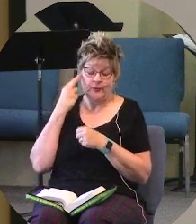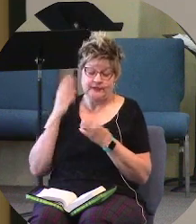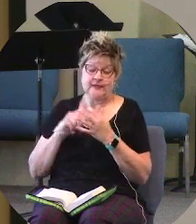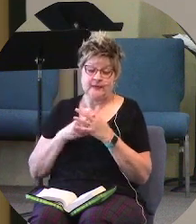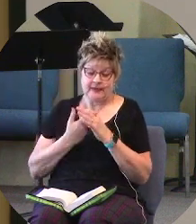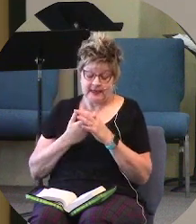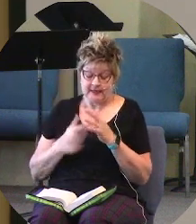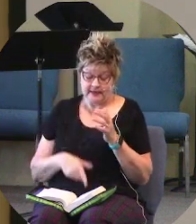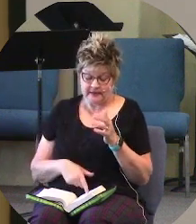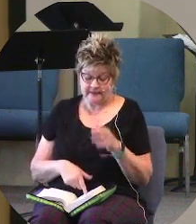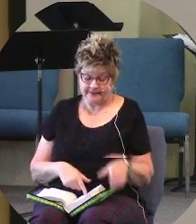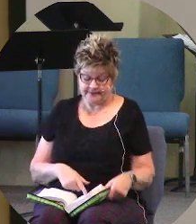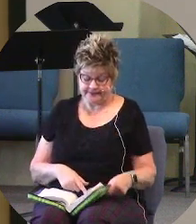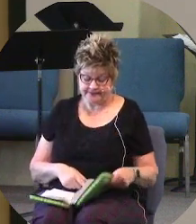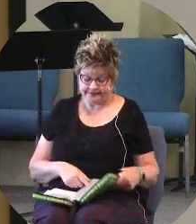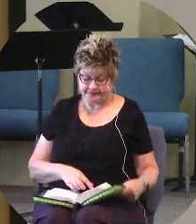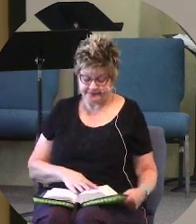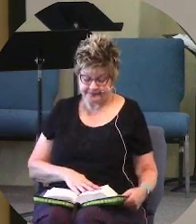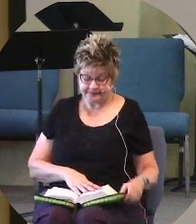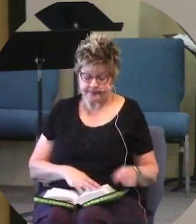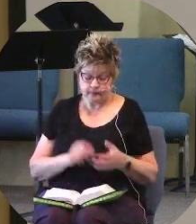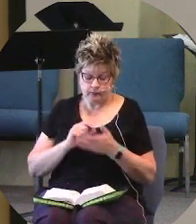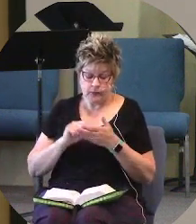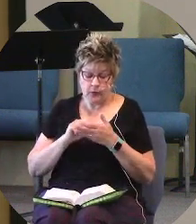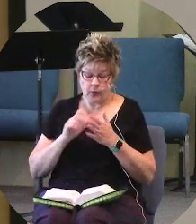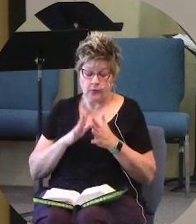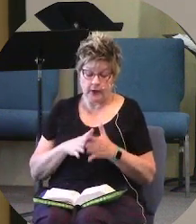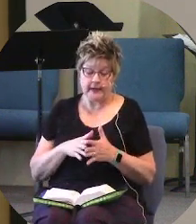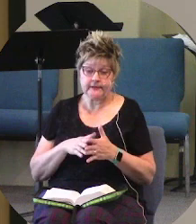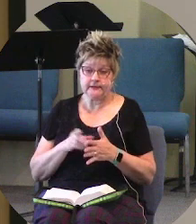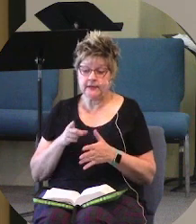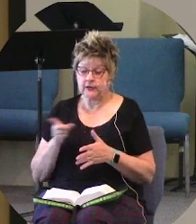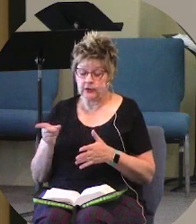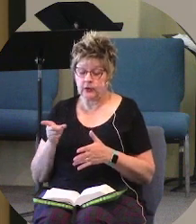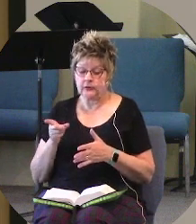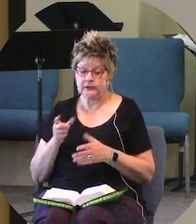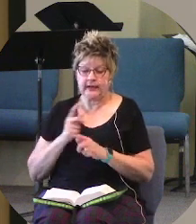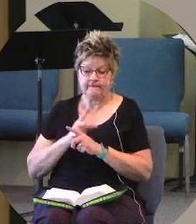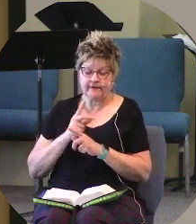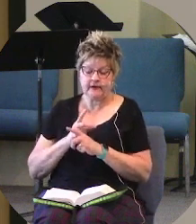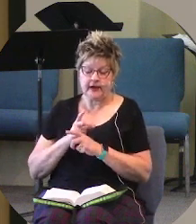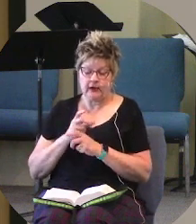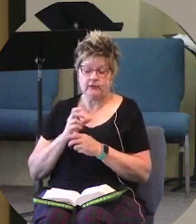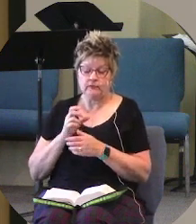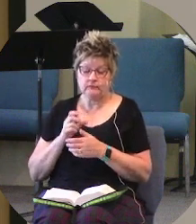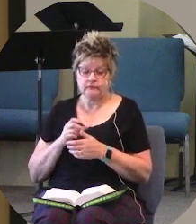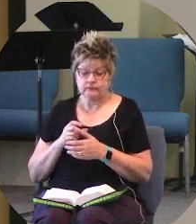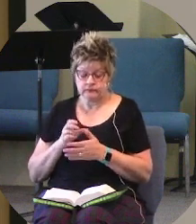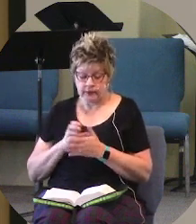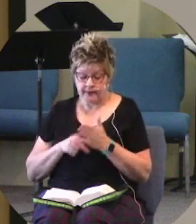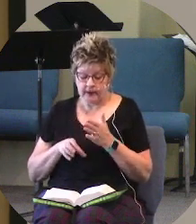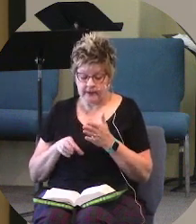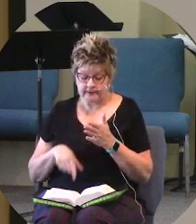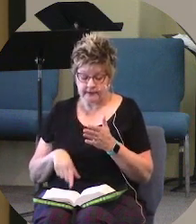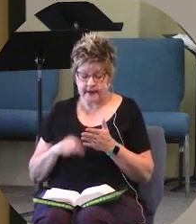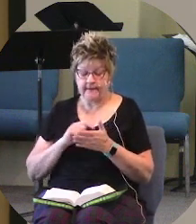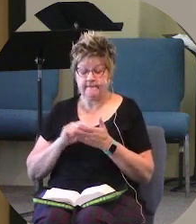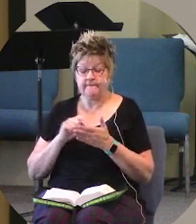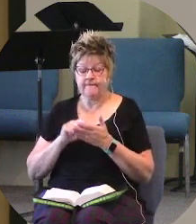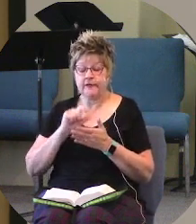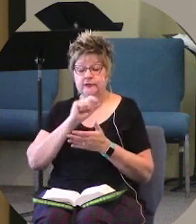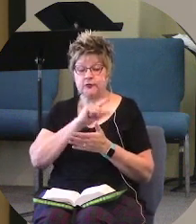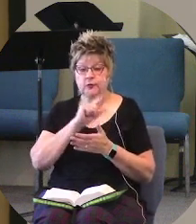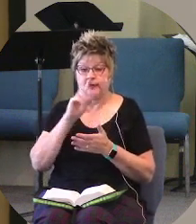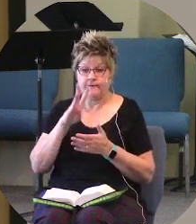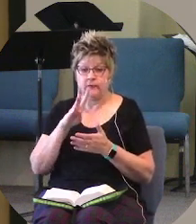and the way the writers and those that figured out the paragraphs, verse 24 is the beginning